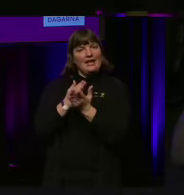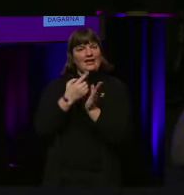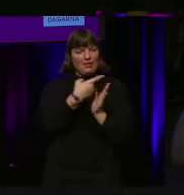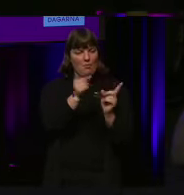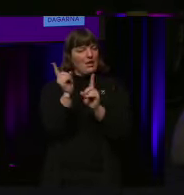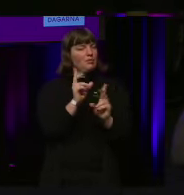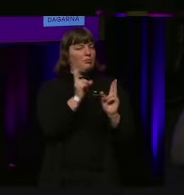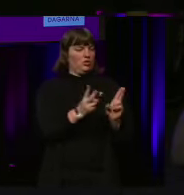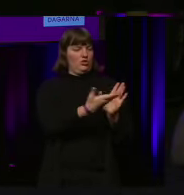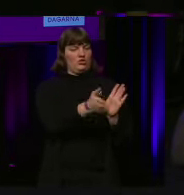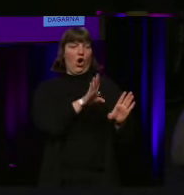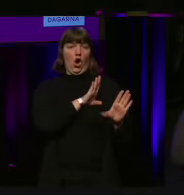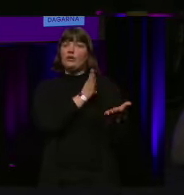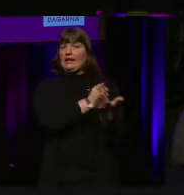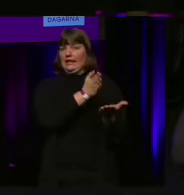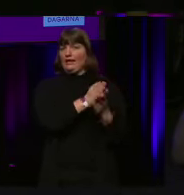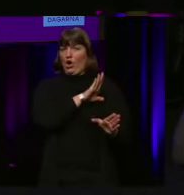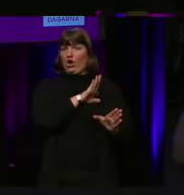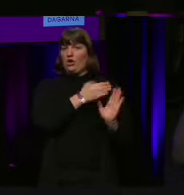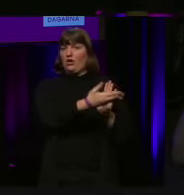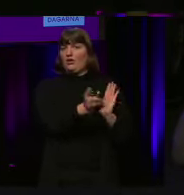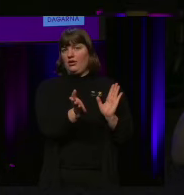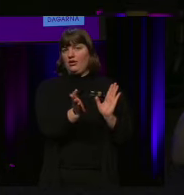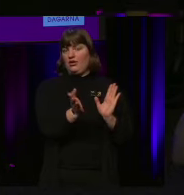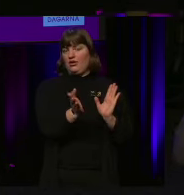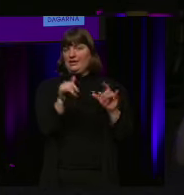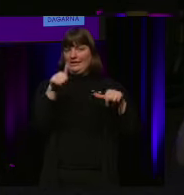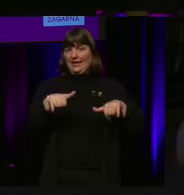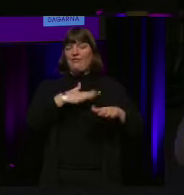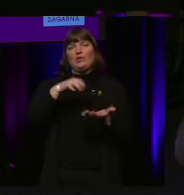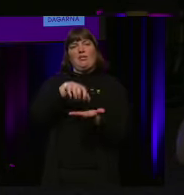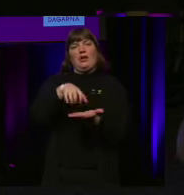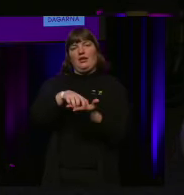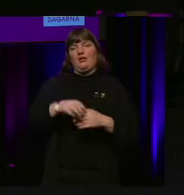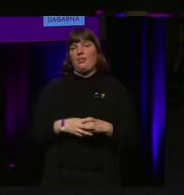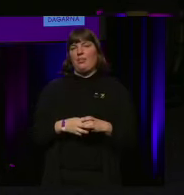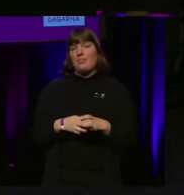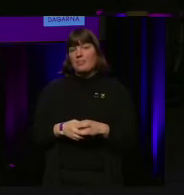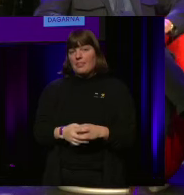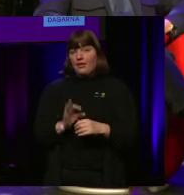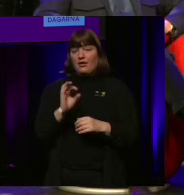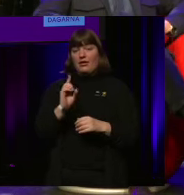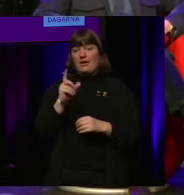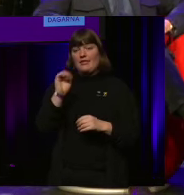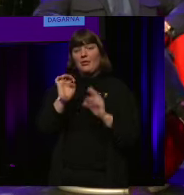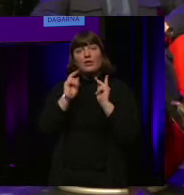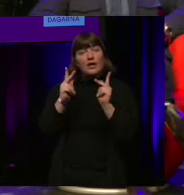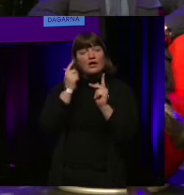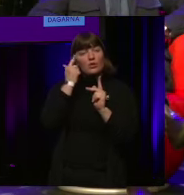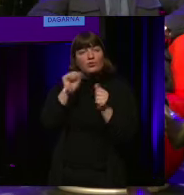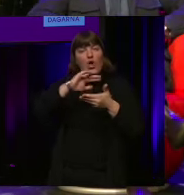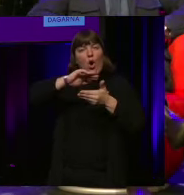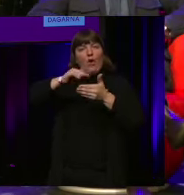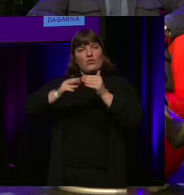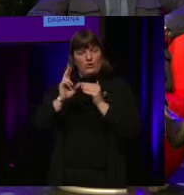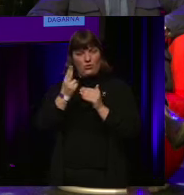also have rights in our society. Okay, so I think we need to close shop. The time